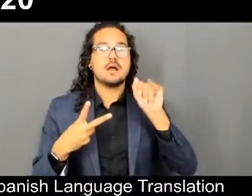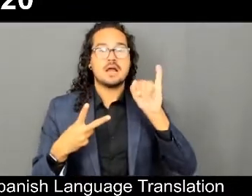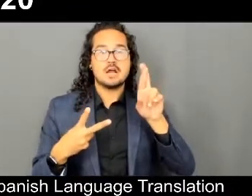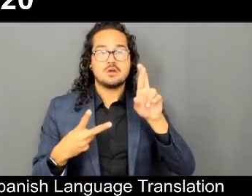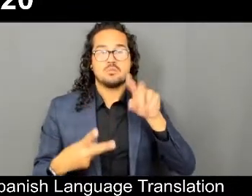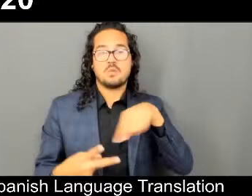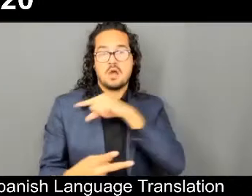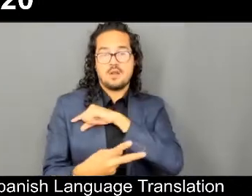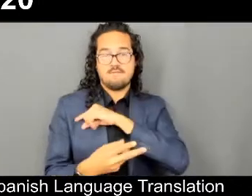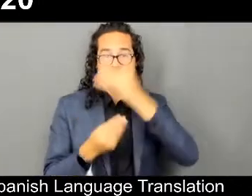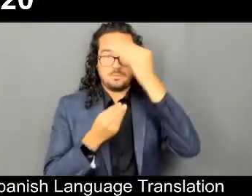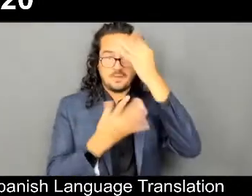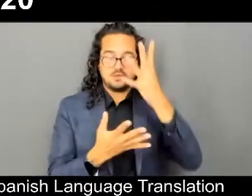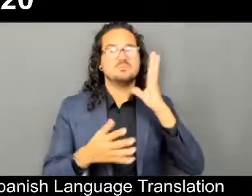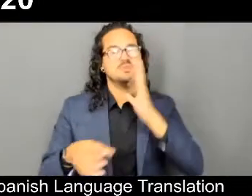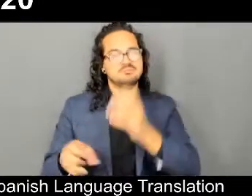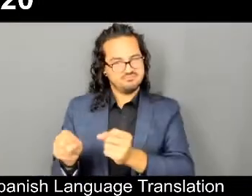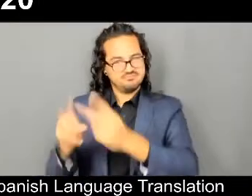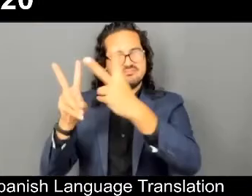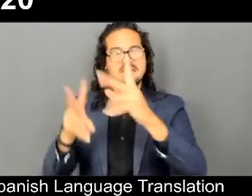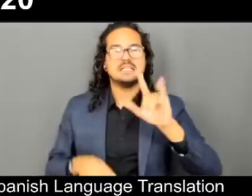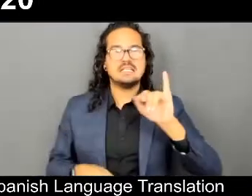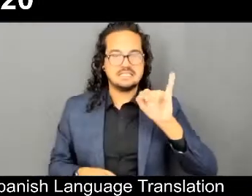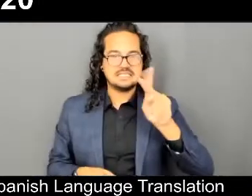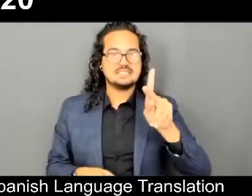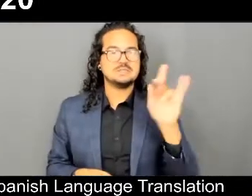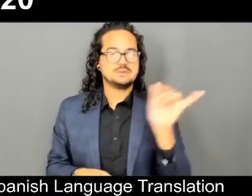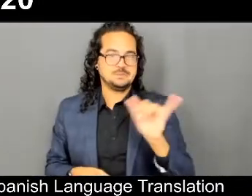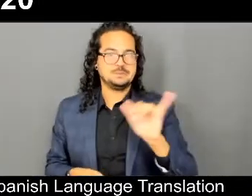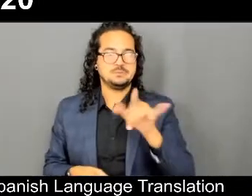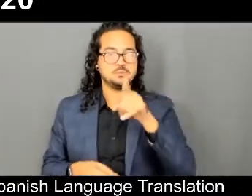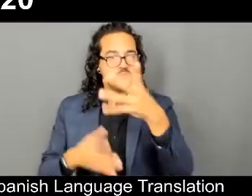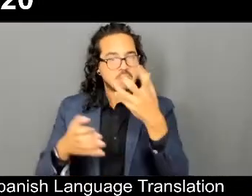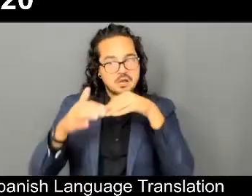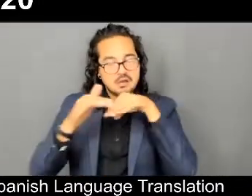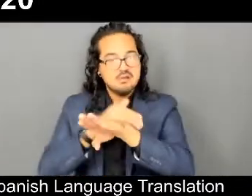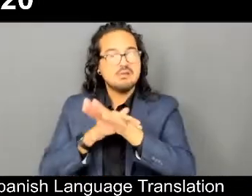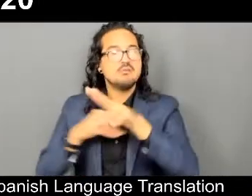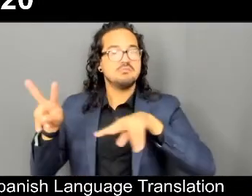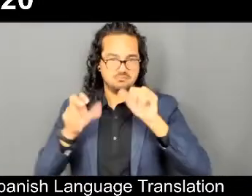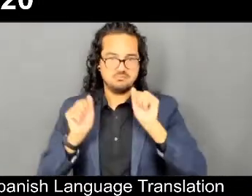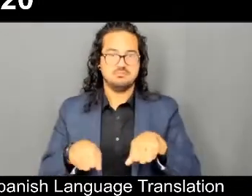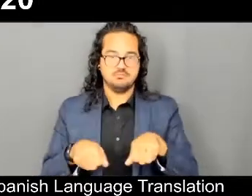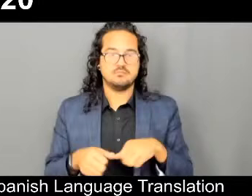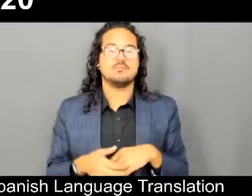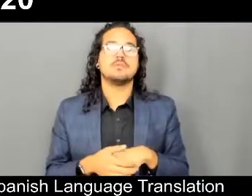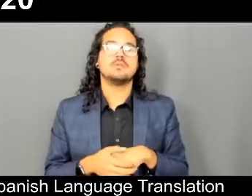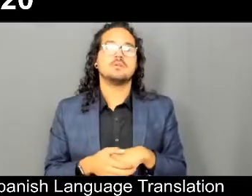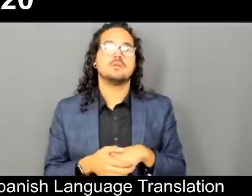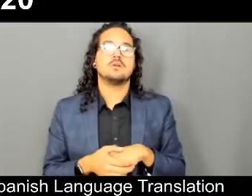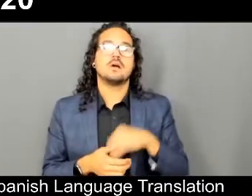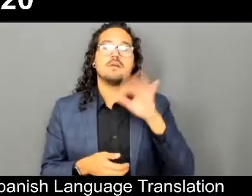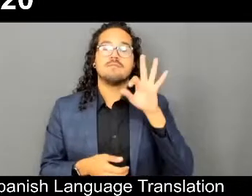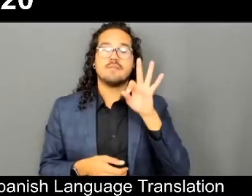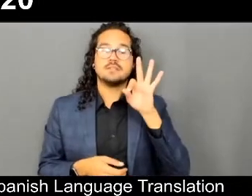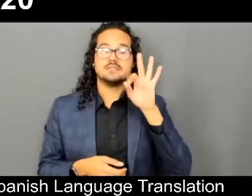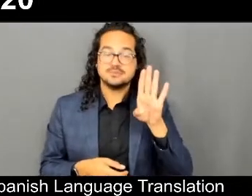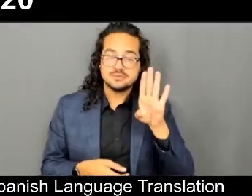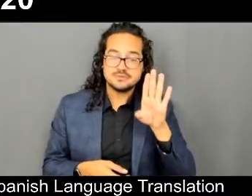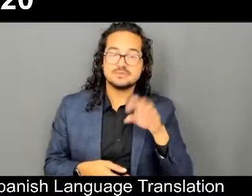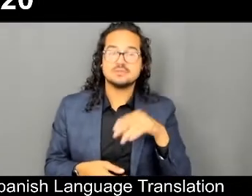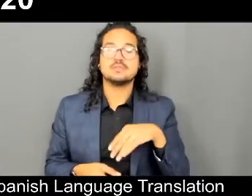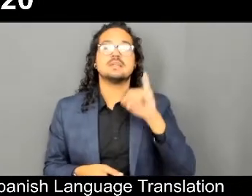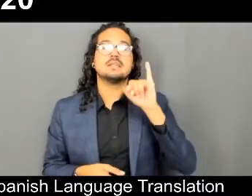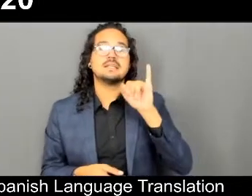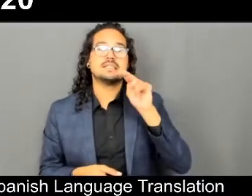site. It also is posted in INSEE Web, so you can find, you can get a direct link to air